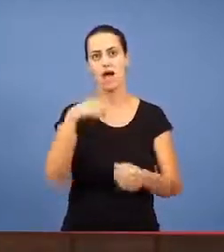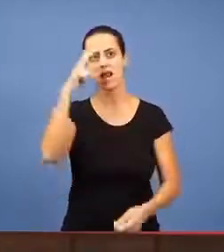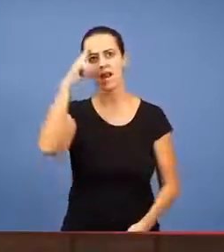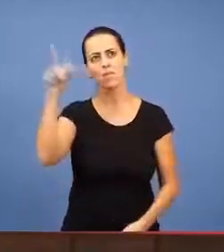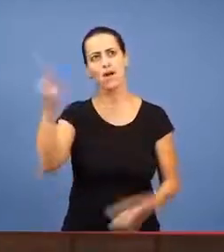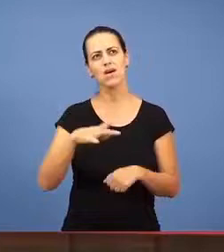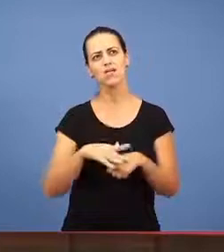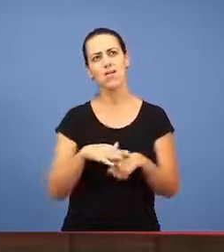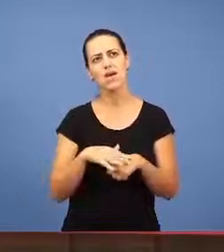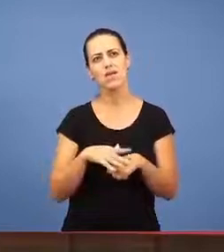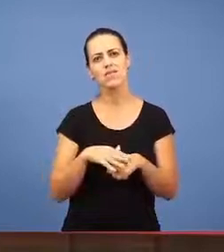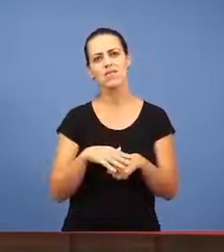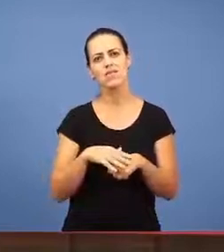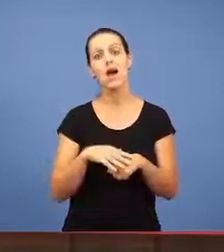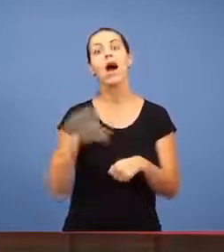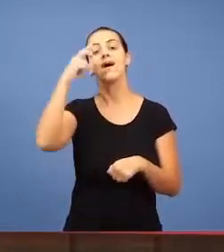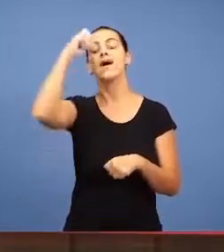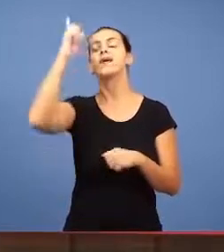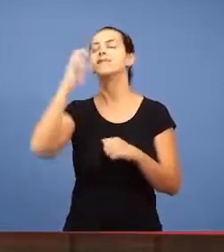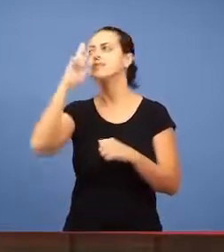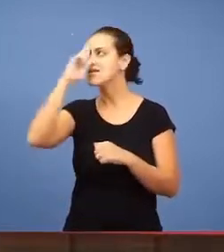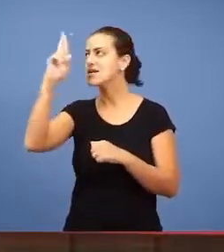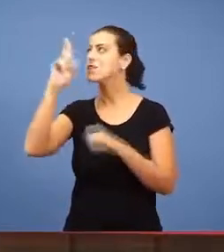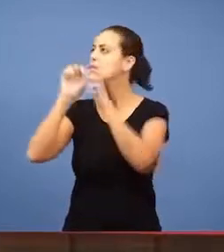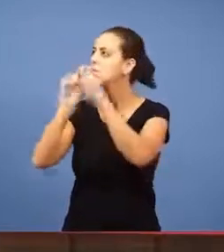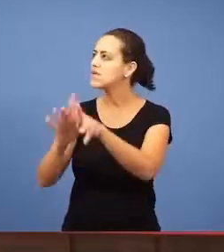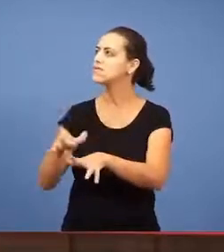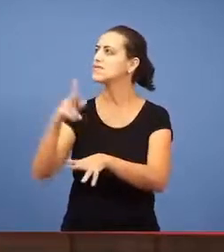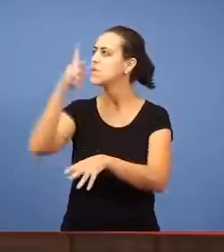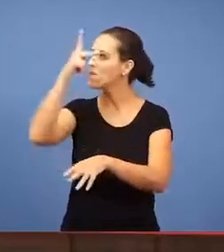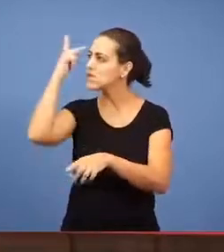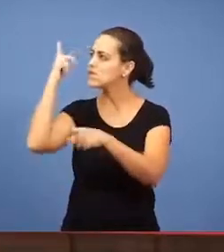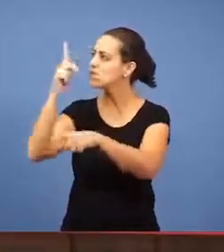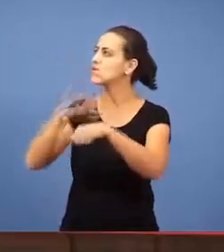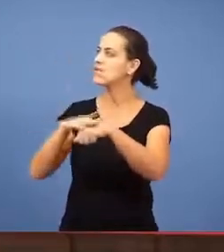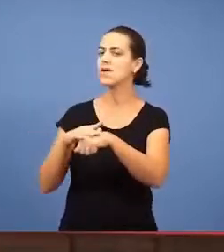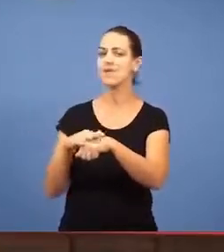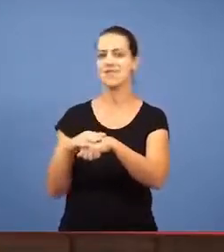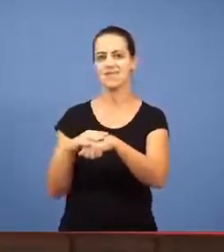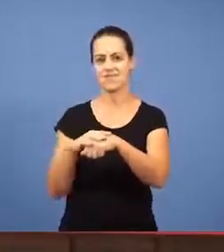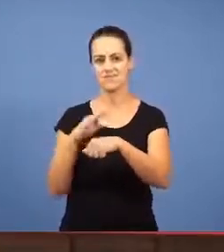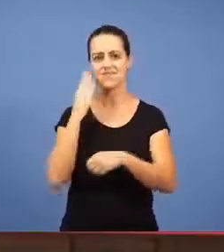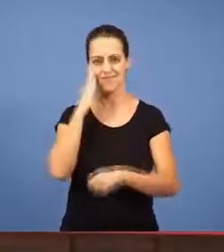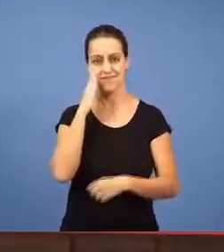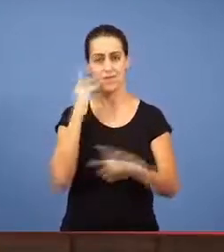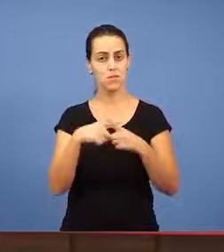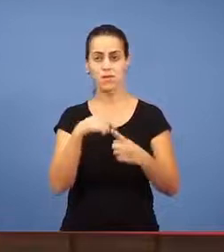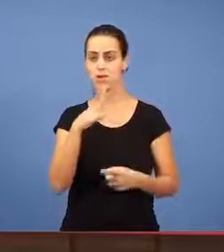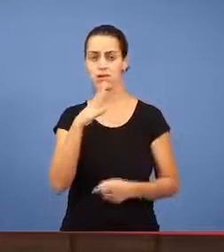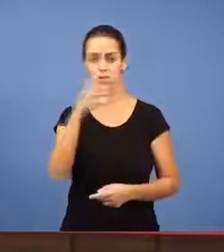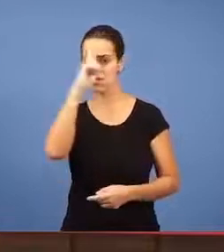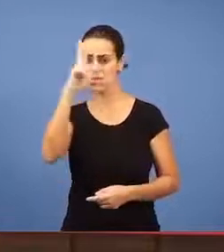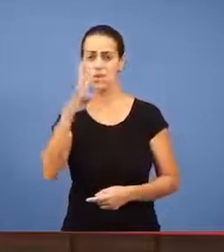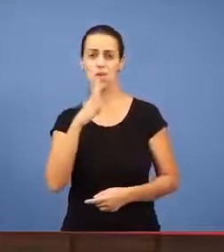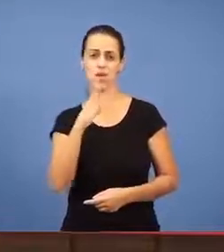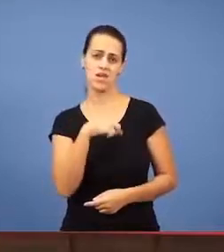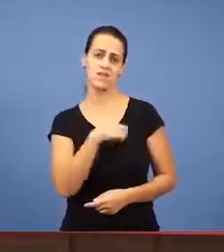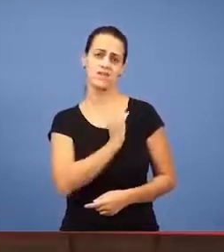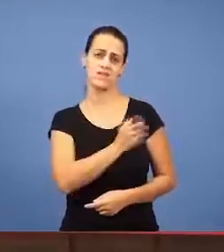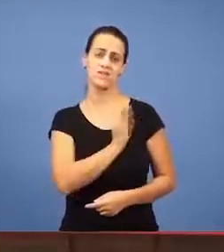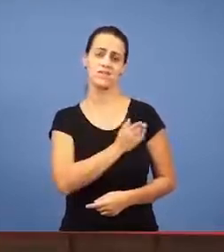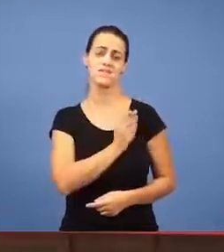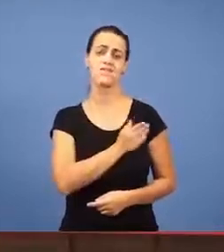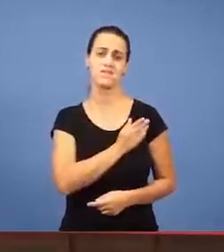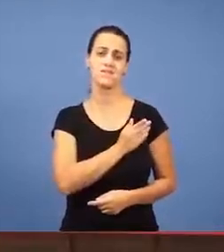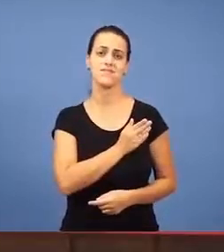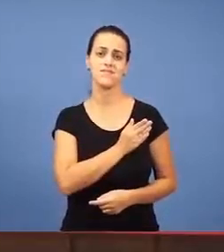is a brother that is sick, for example. So then I say, Lord, you know my heart. The Lord, sometimes you even cry